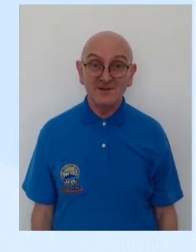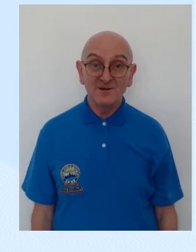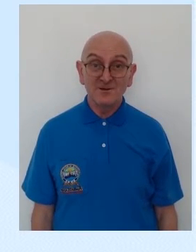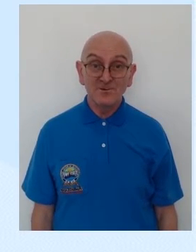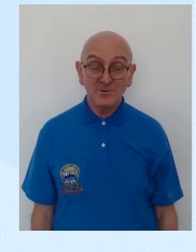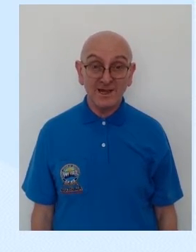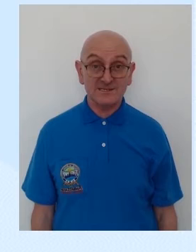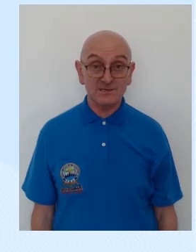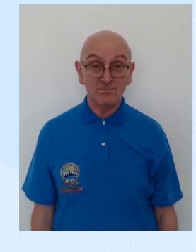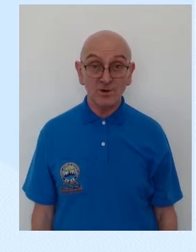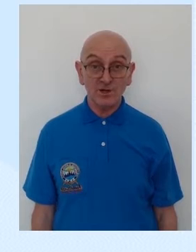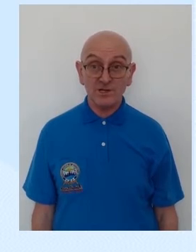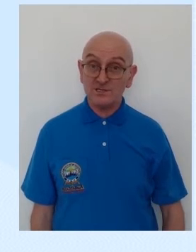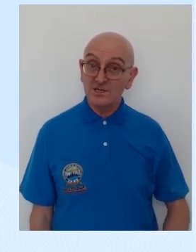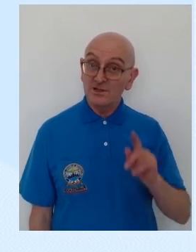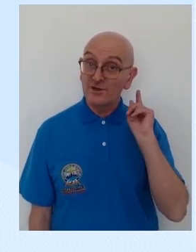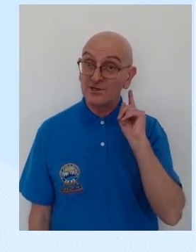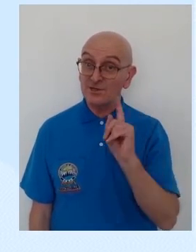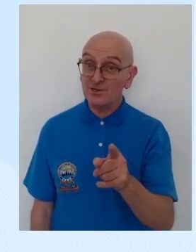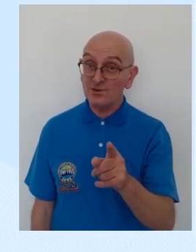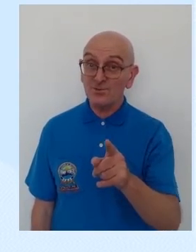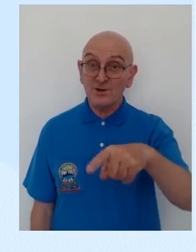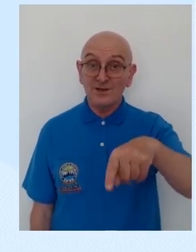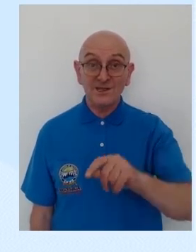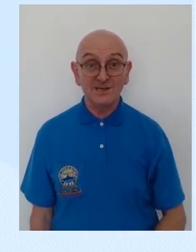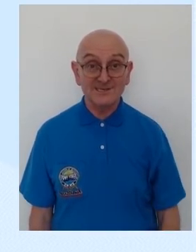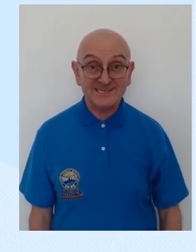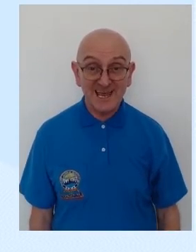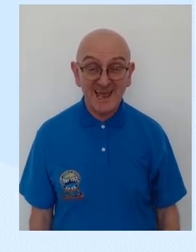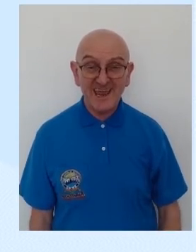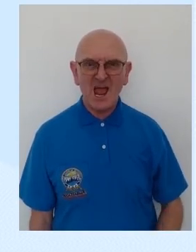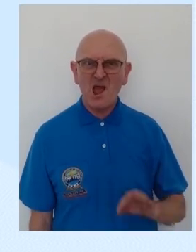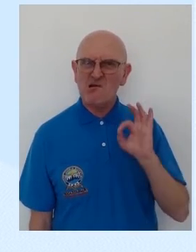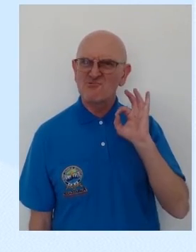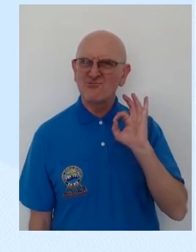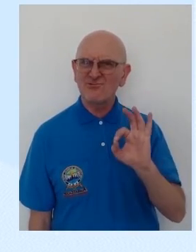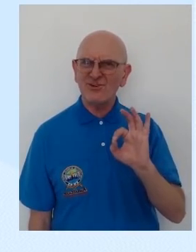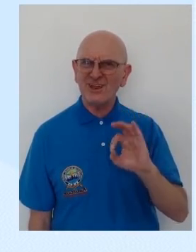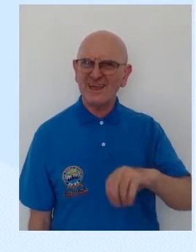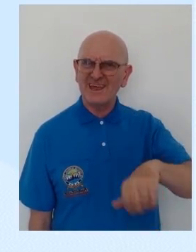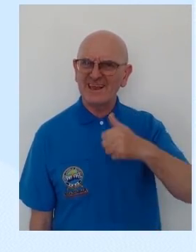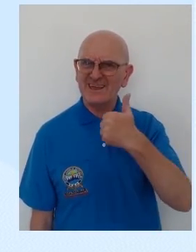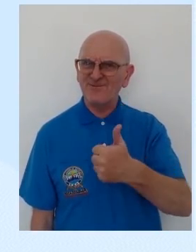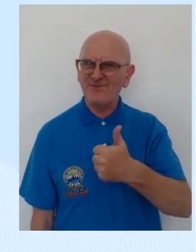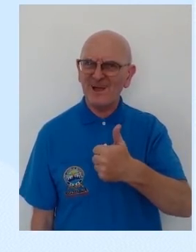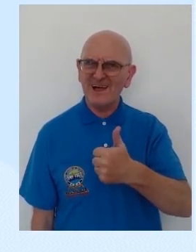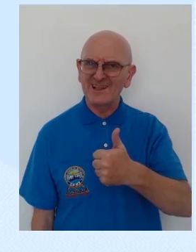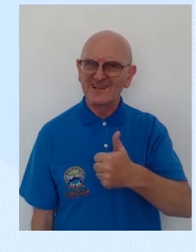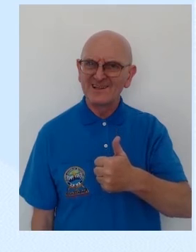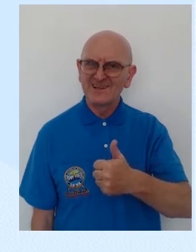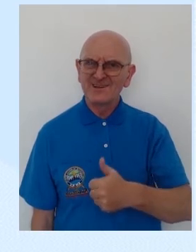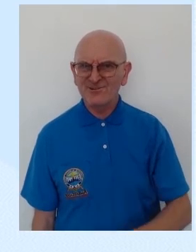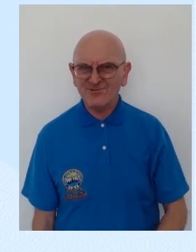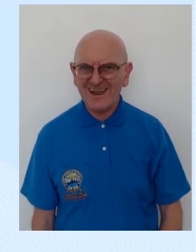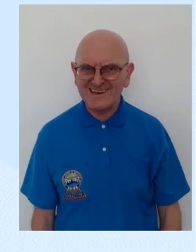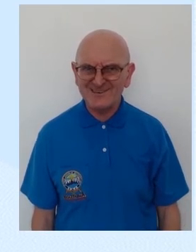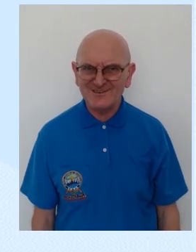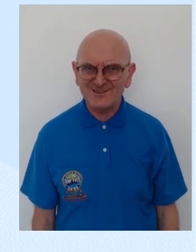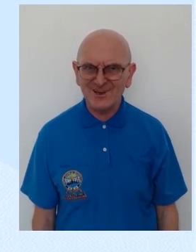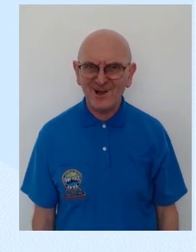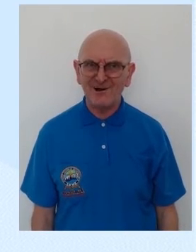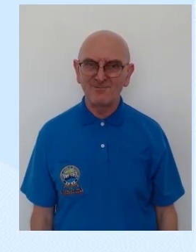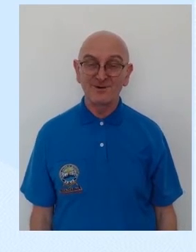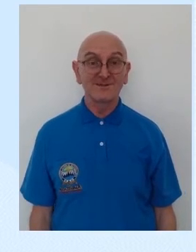good. We had some words that you can say really well.